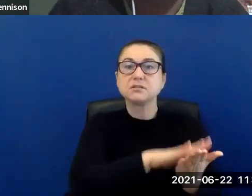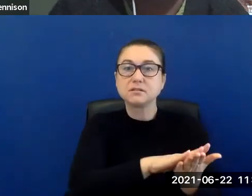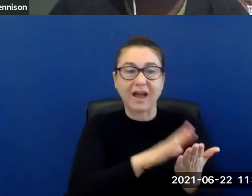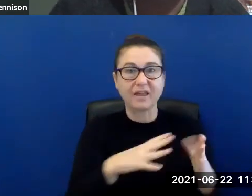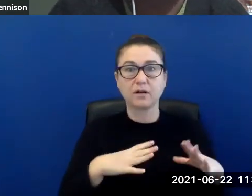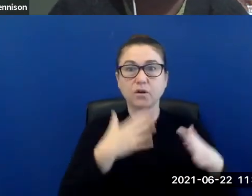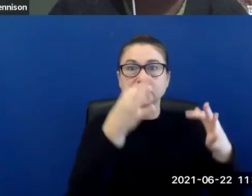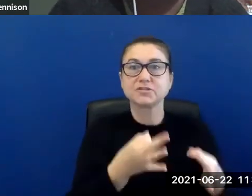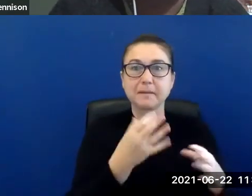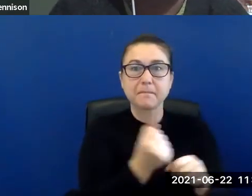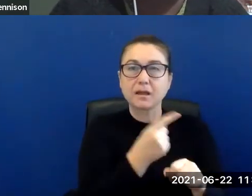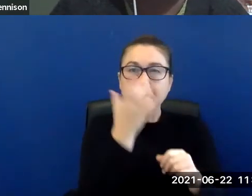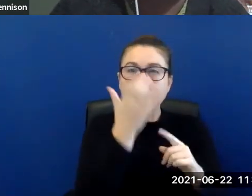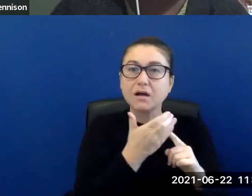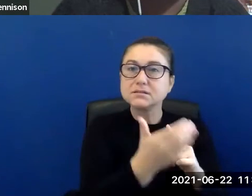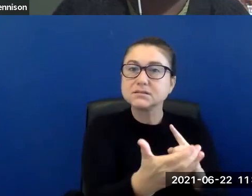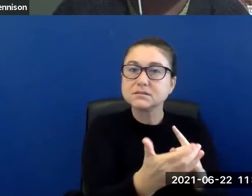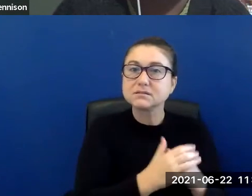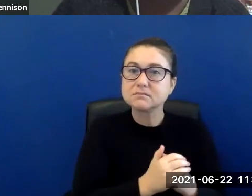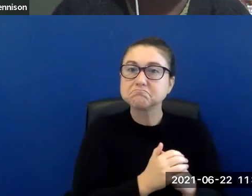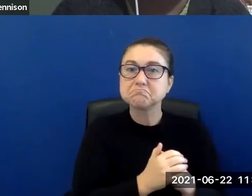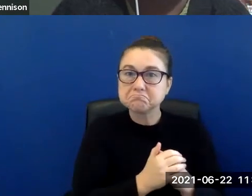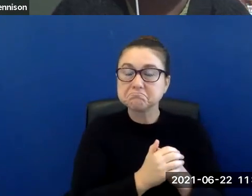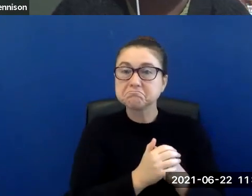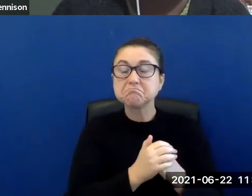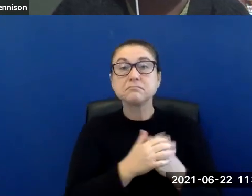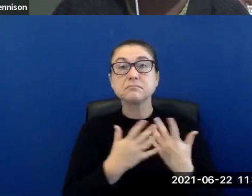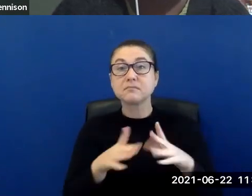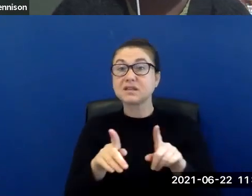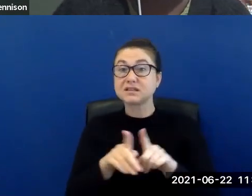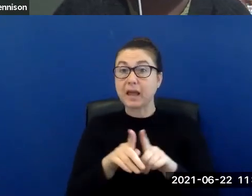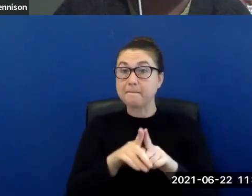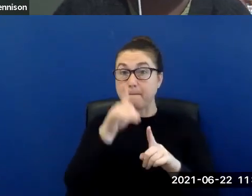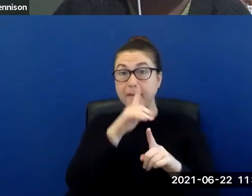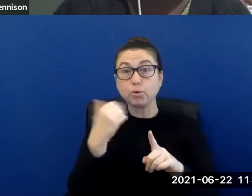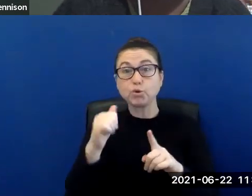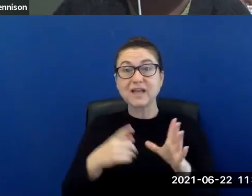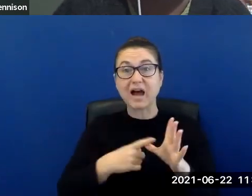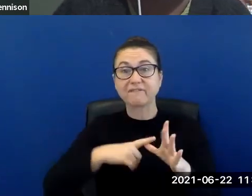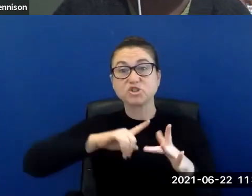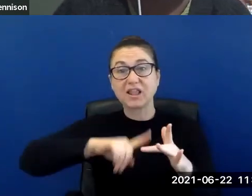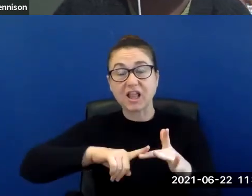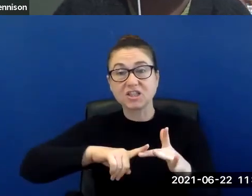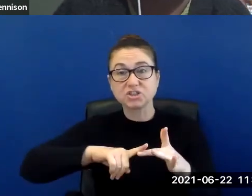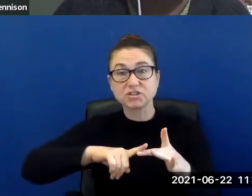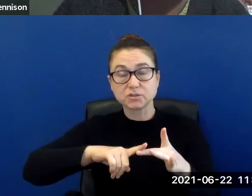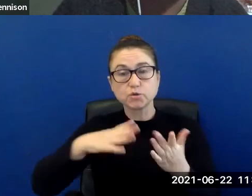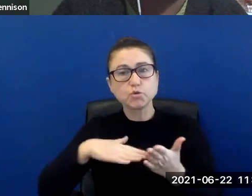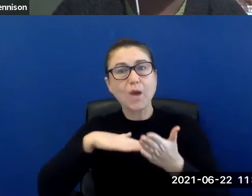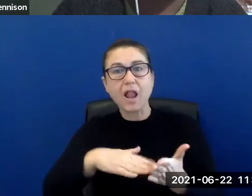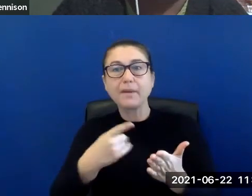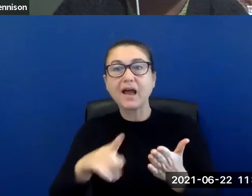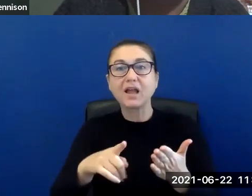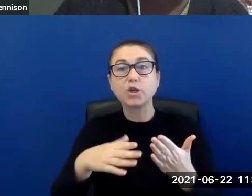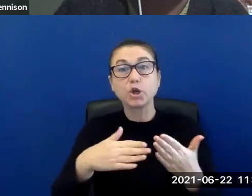I see. Another area is that people are using artificial intelligence to help and cure